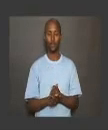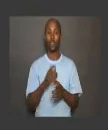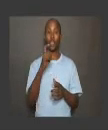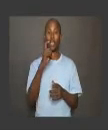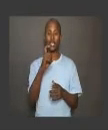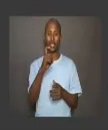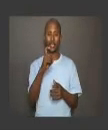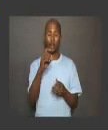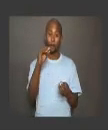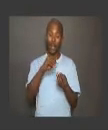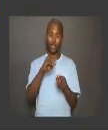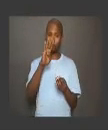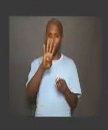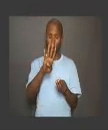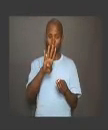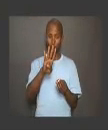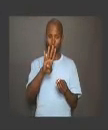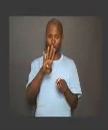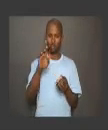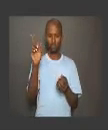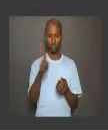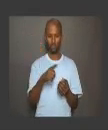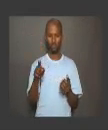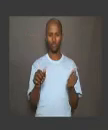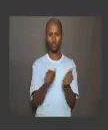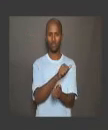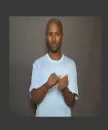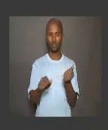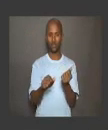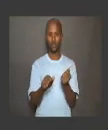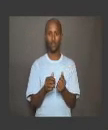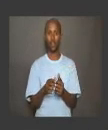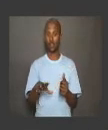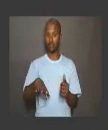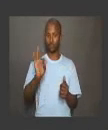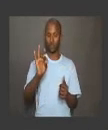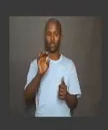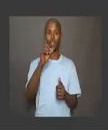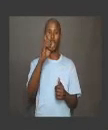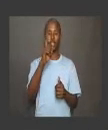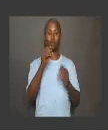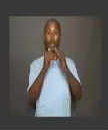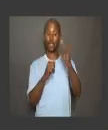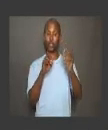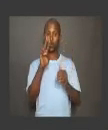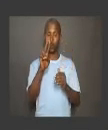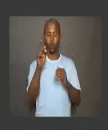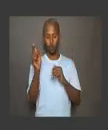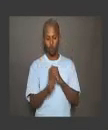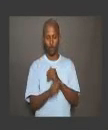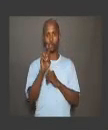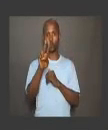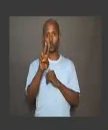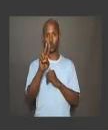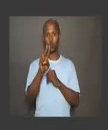X plus 4 cancels out, leaving x minus 2 over